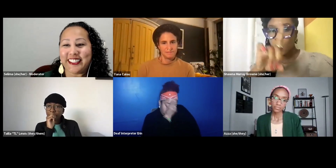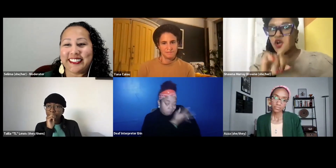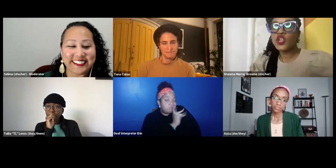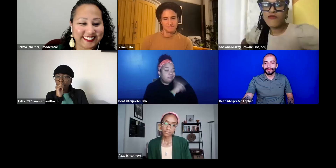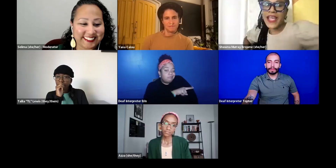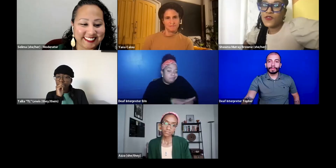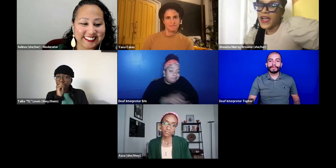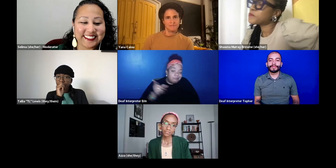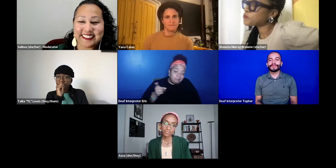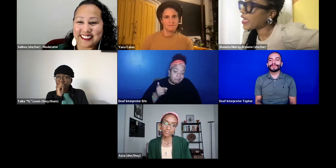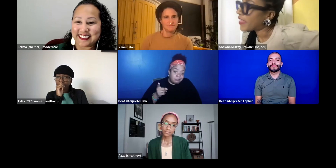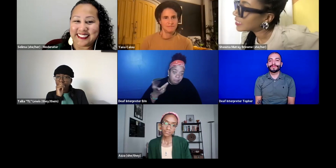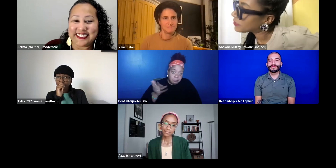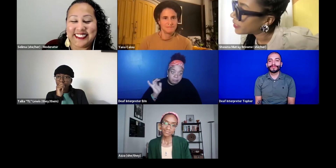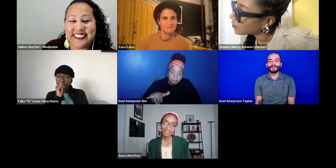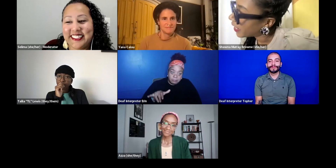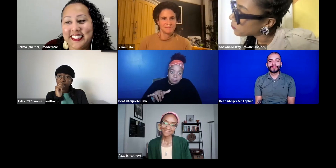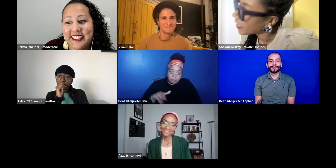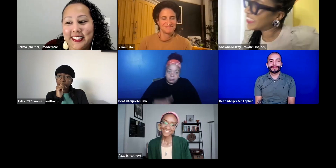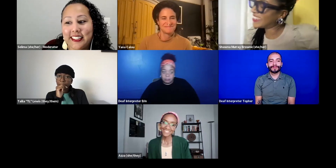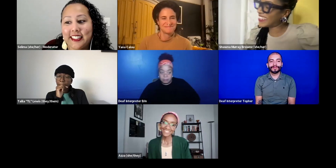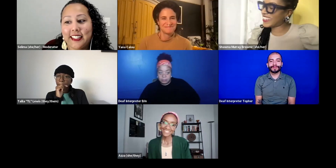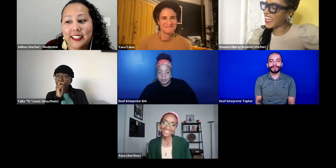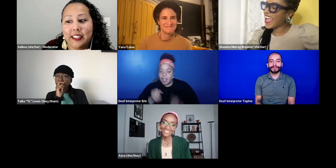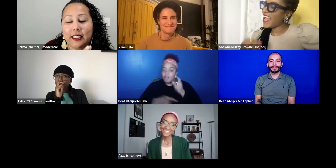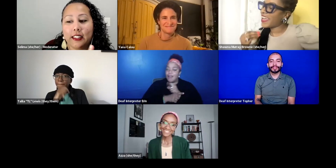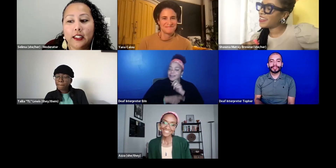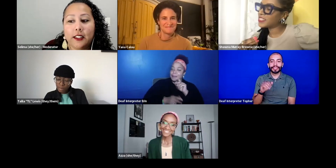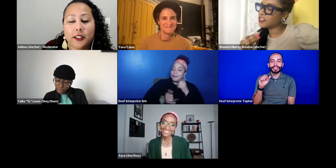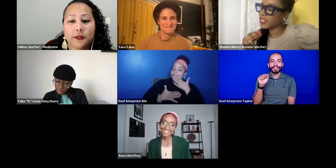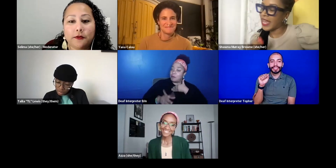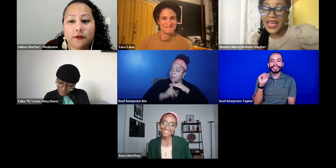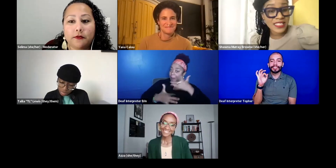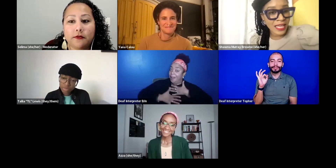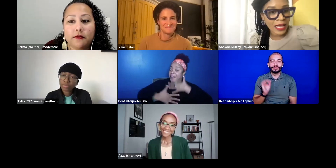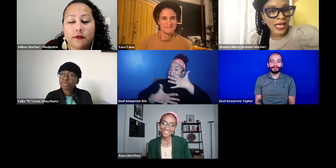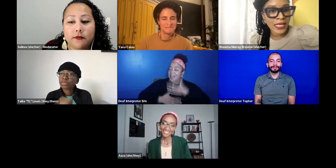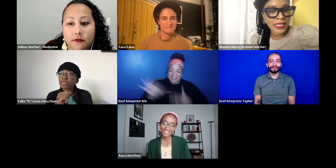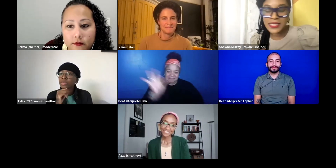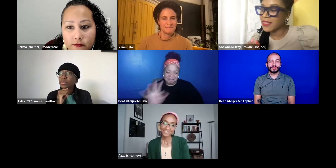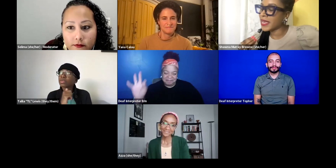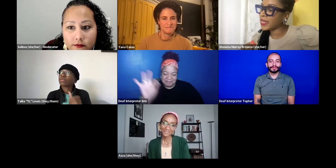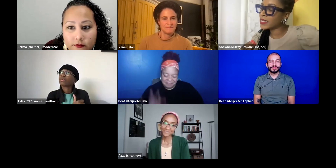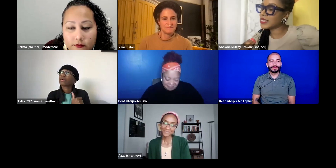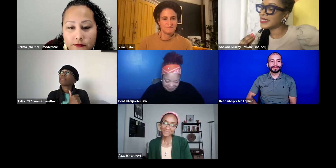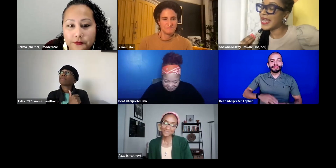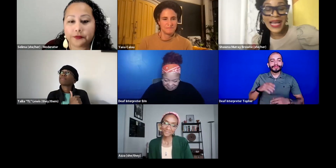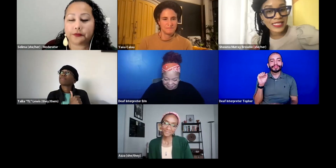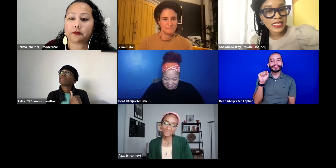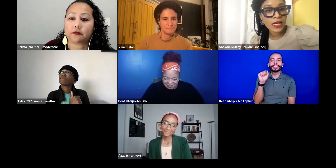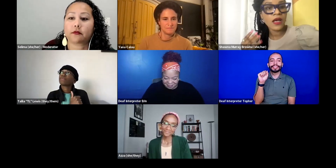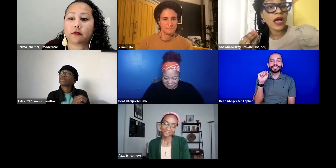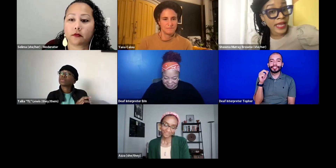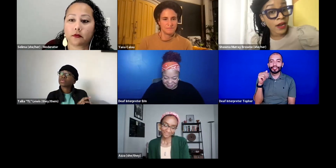you're talking. You're right. Thanks for that. And so the last thing is that it is